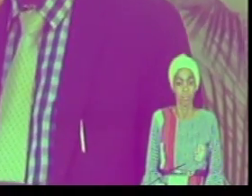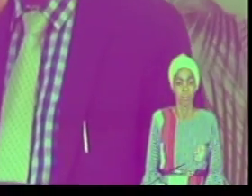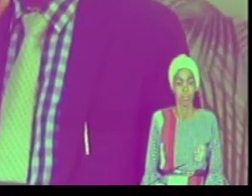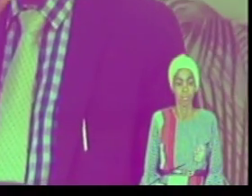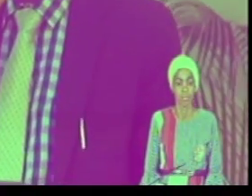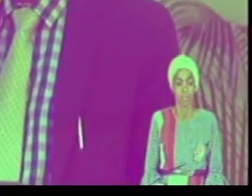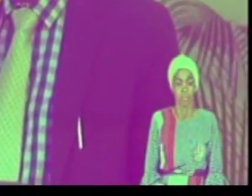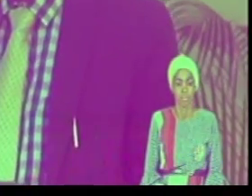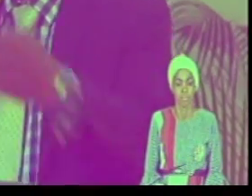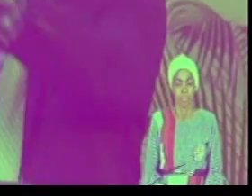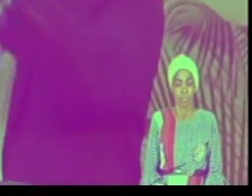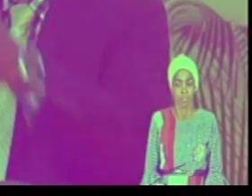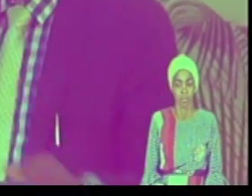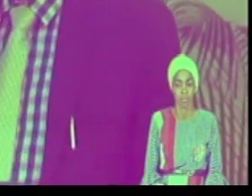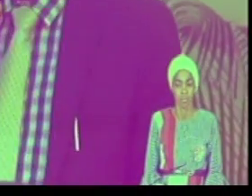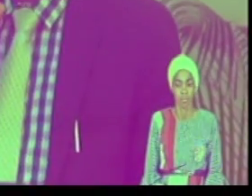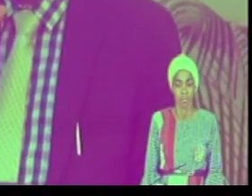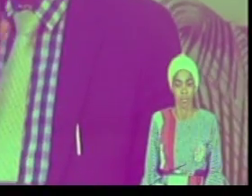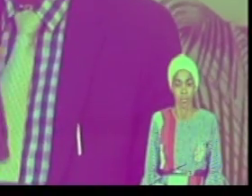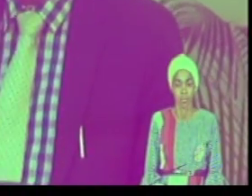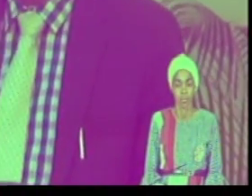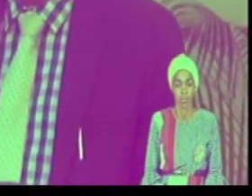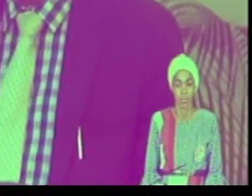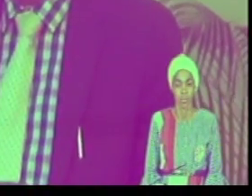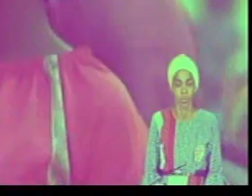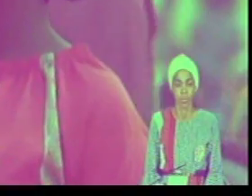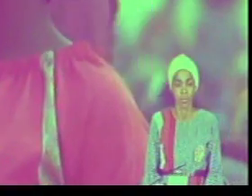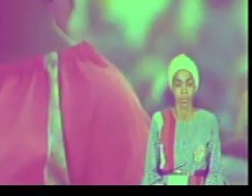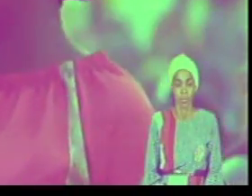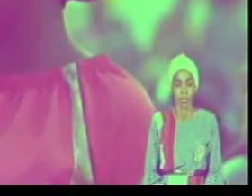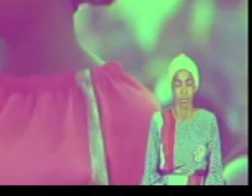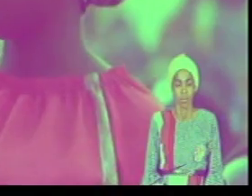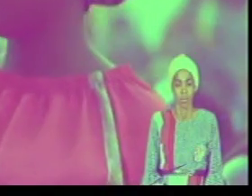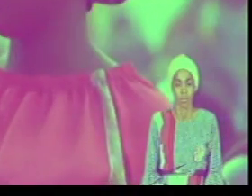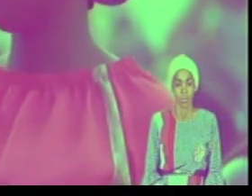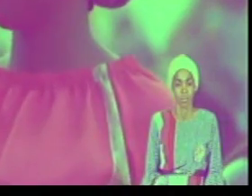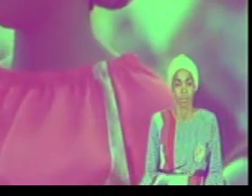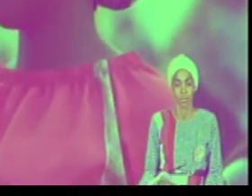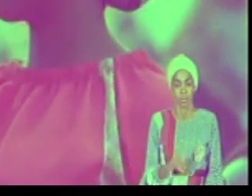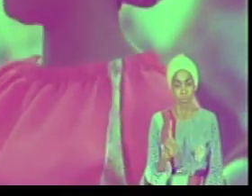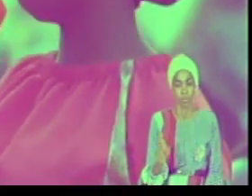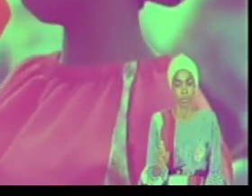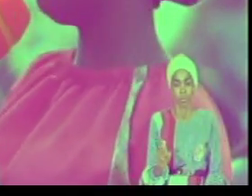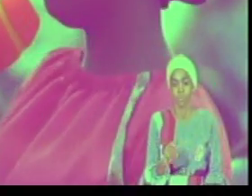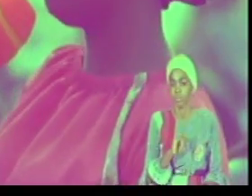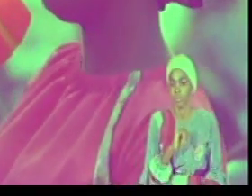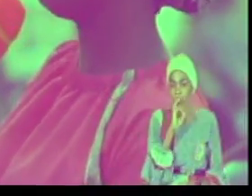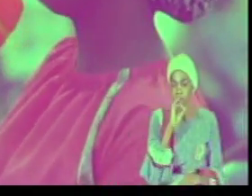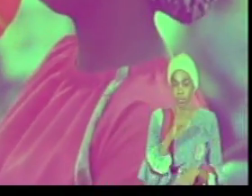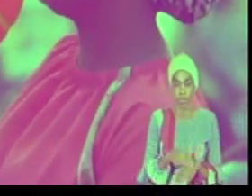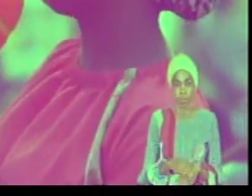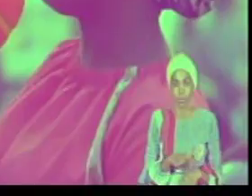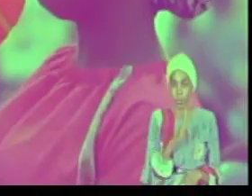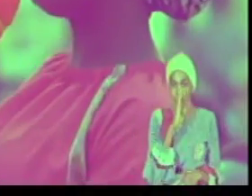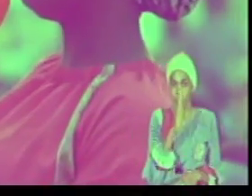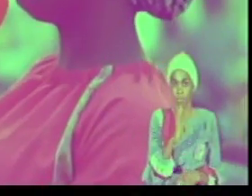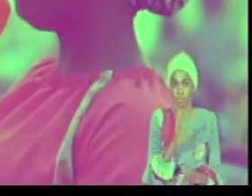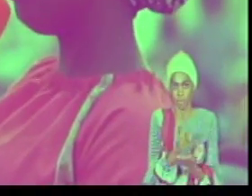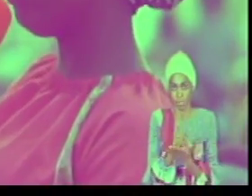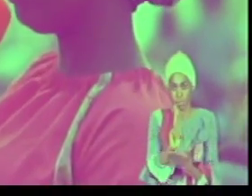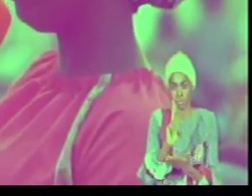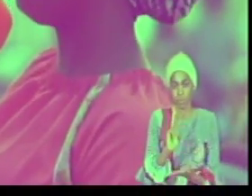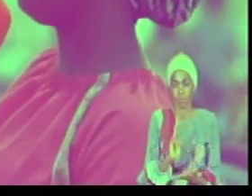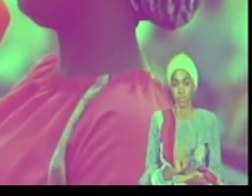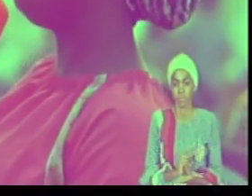answer our question. Yes, the young lady, please. My question still is on being credible. You talked about being